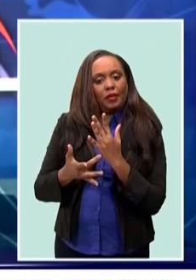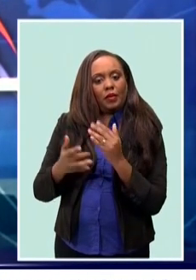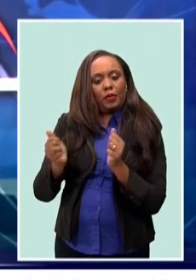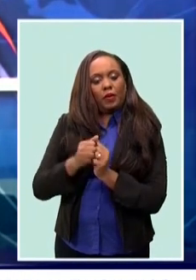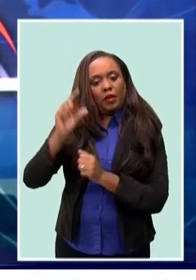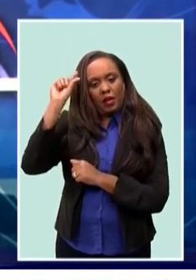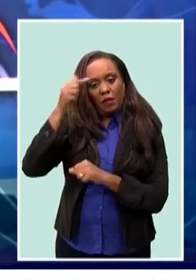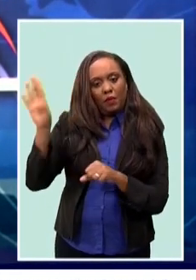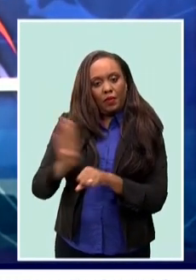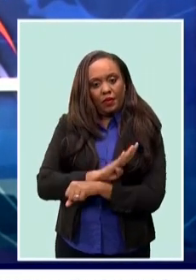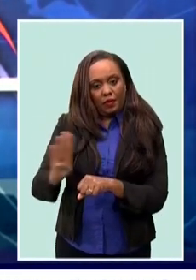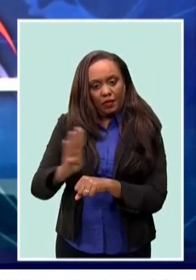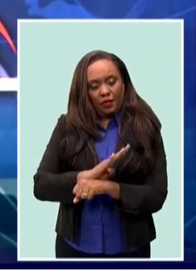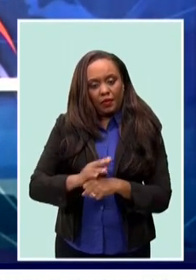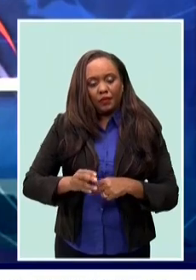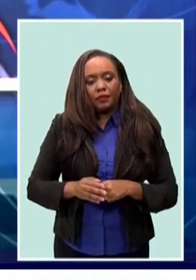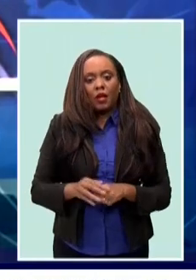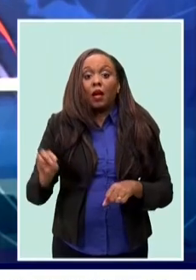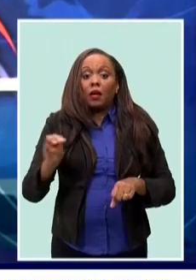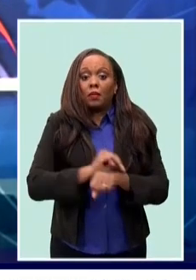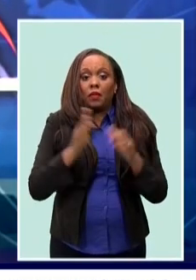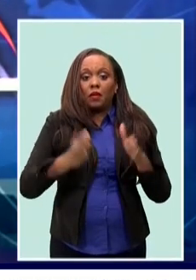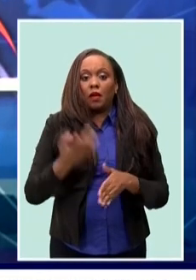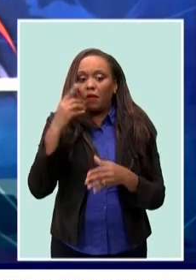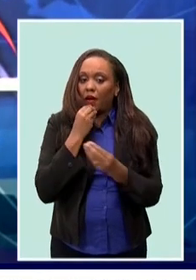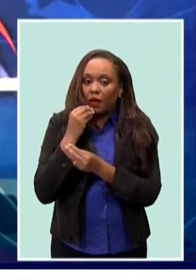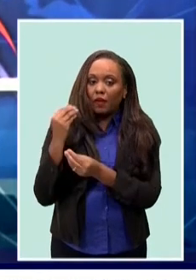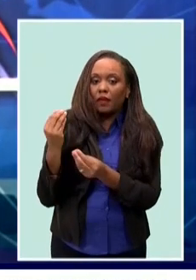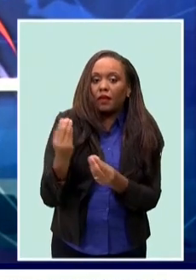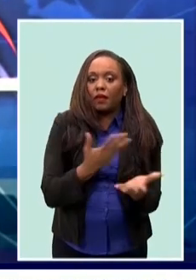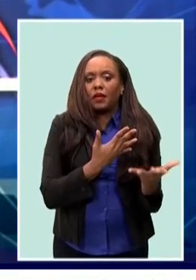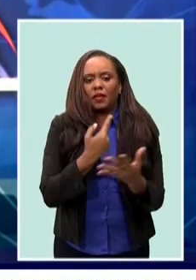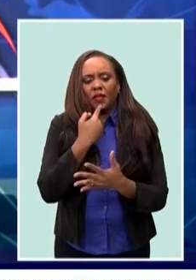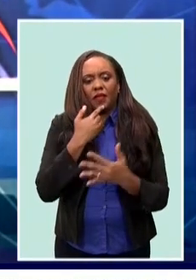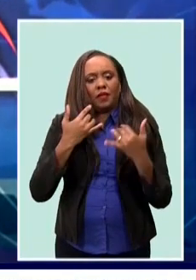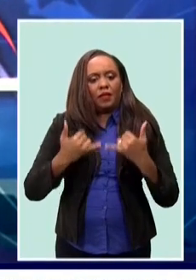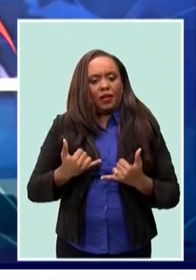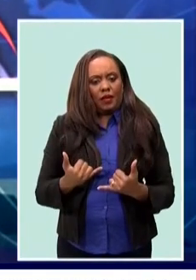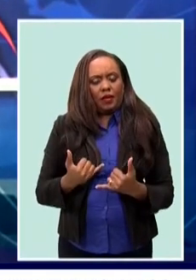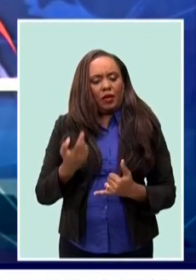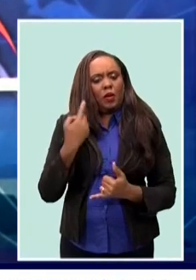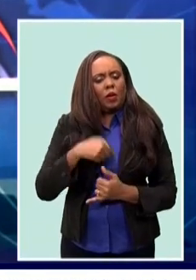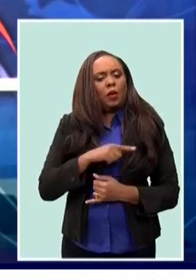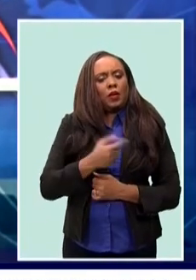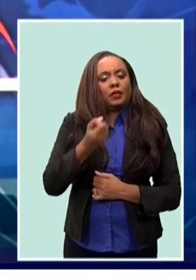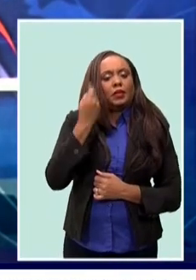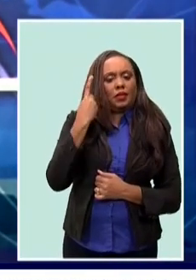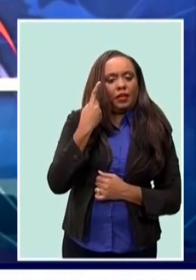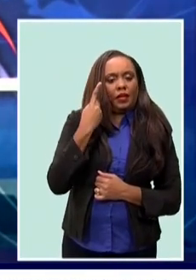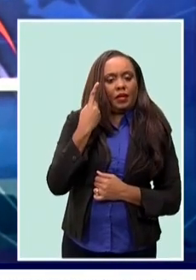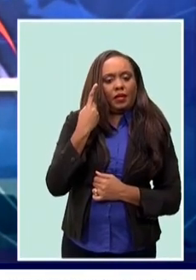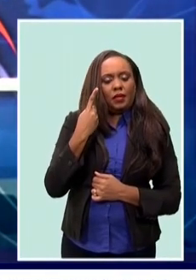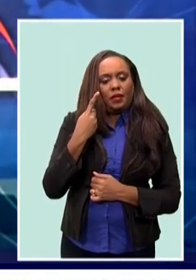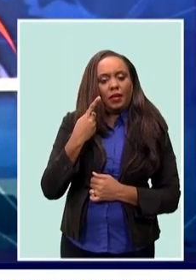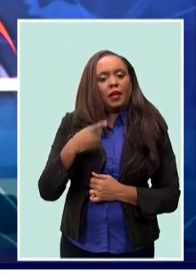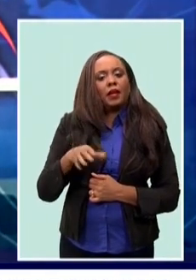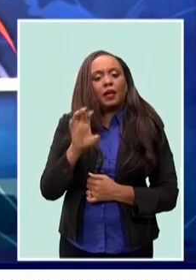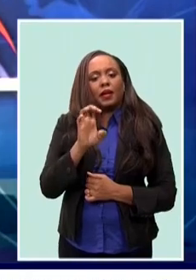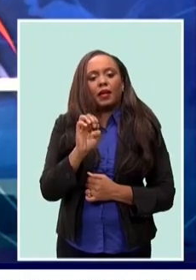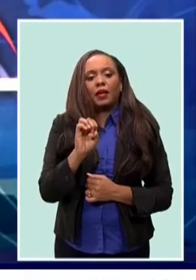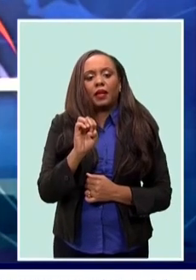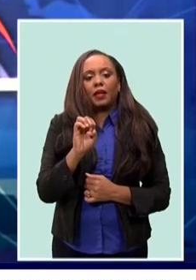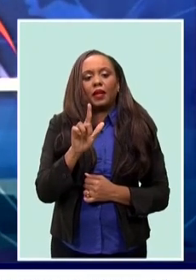government business. Minister of Information, Broadcasting and Public Affairs Senator Lucille Mo says it's time the country takes the step into the 21st